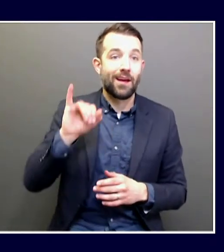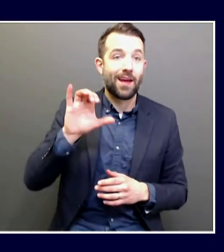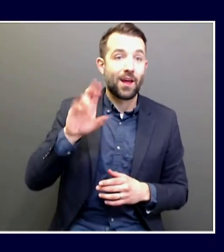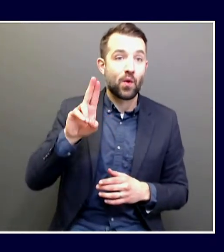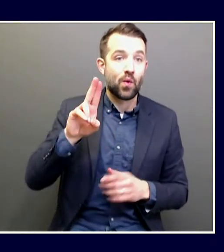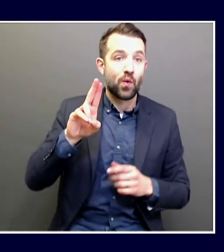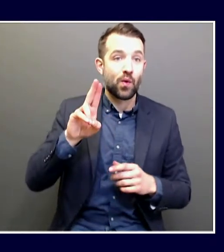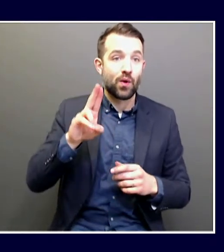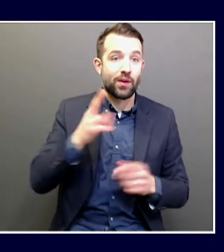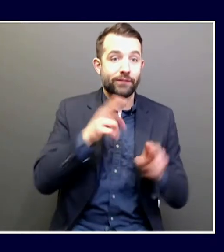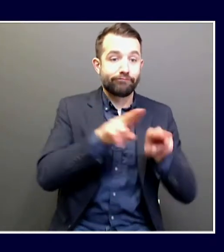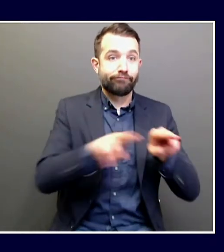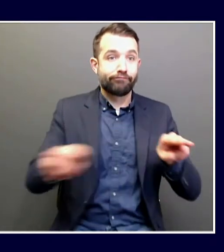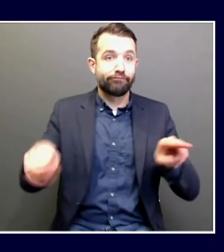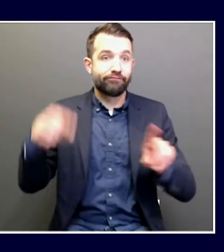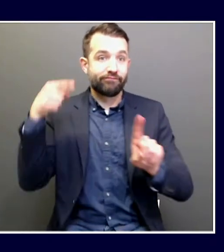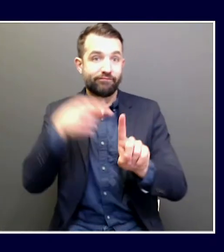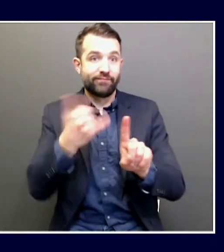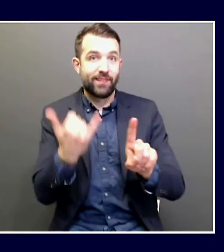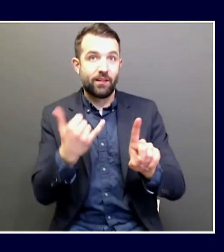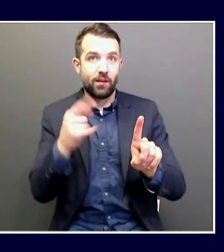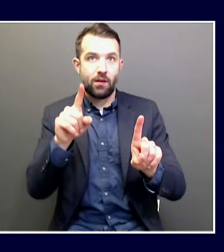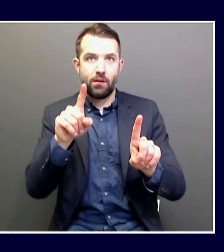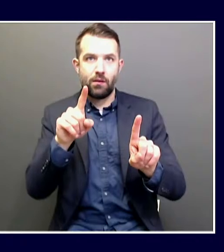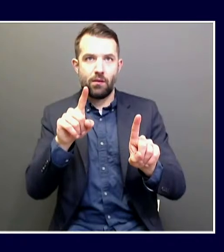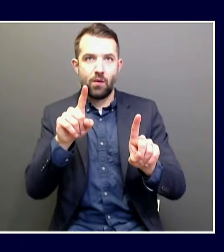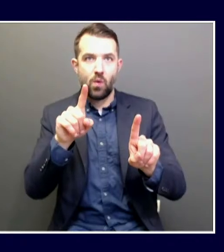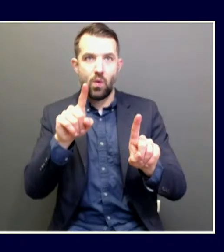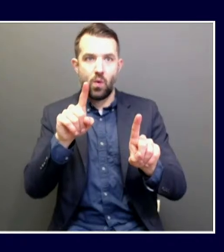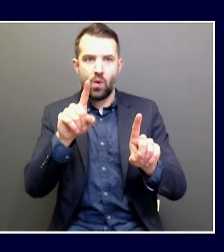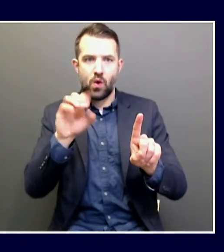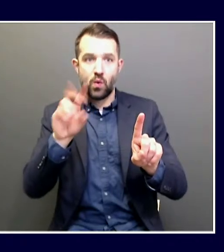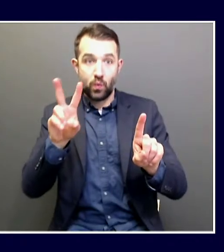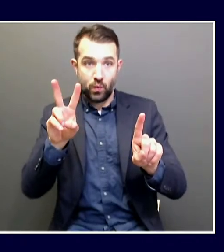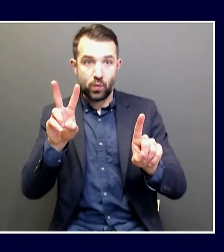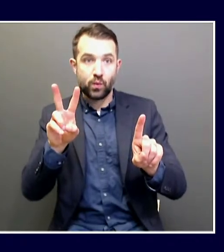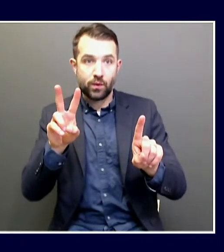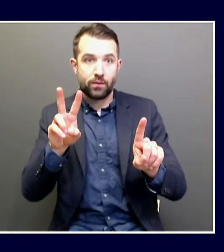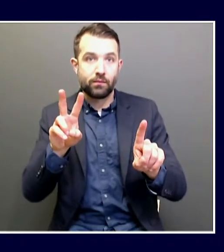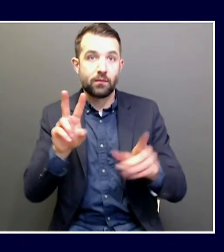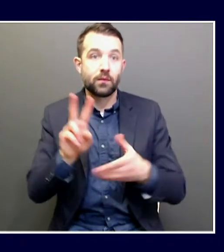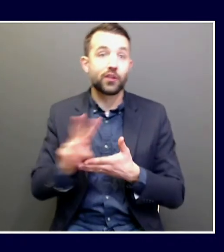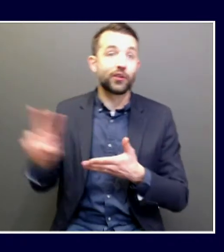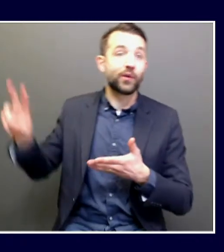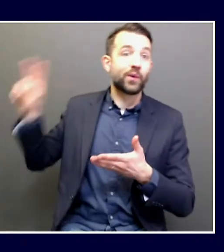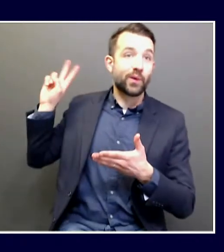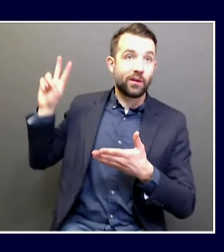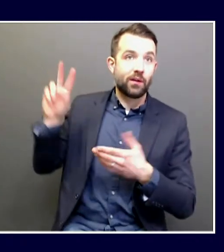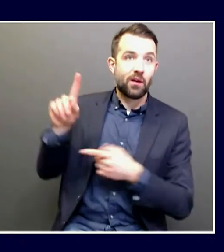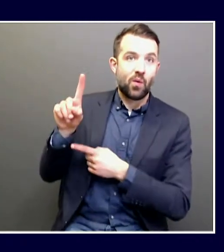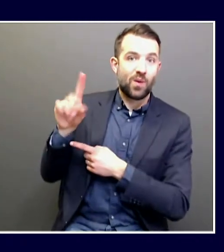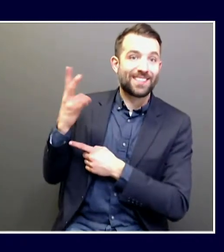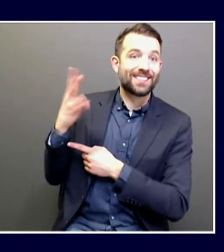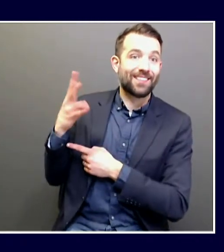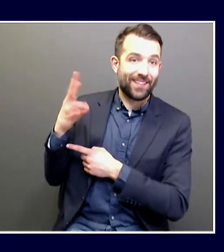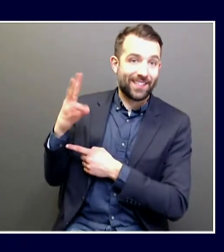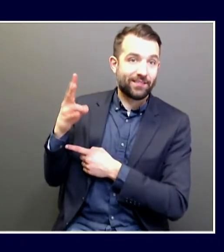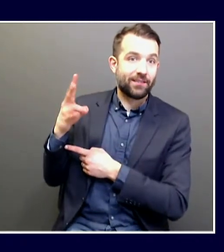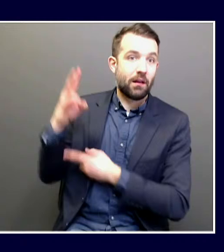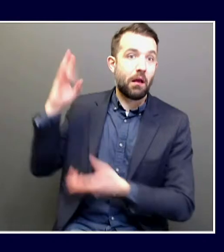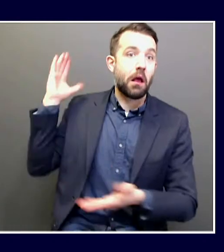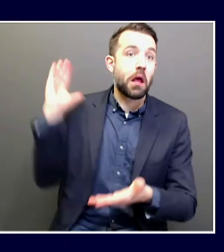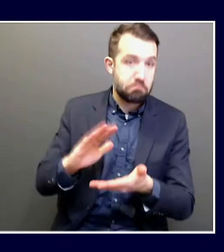with COVID-19, whereas 2 weeks ago, that number stood at 117. So we've seen a reduction